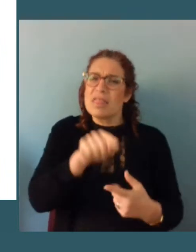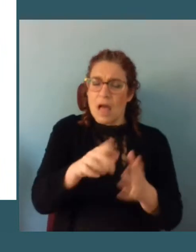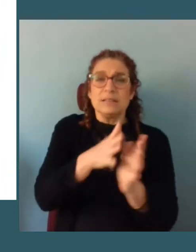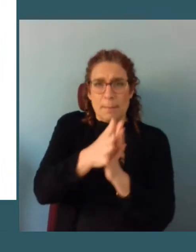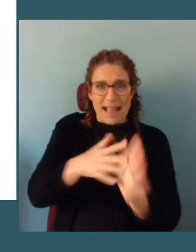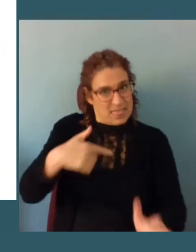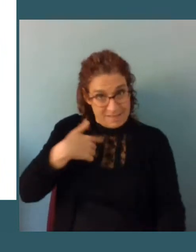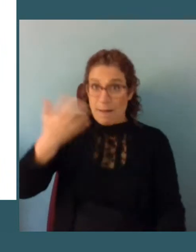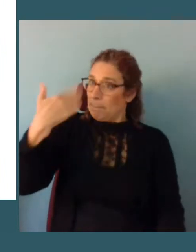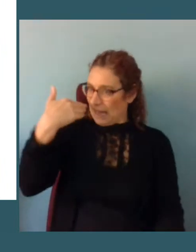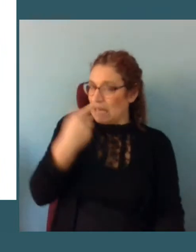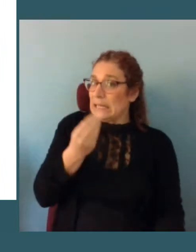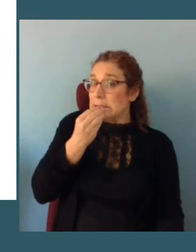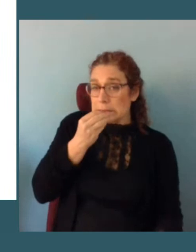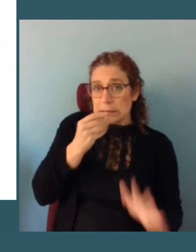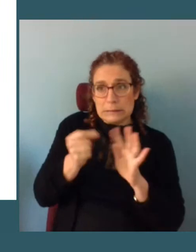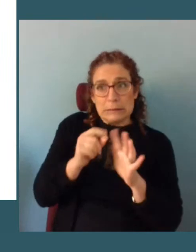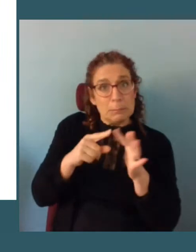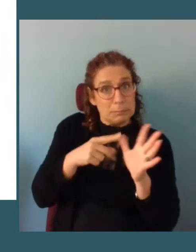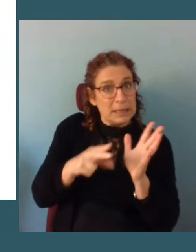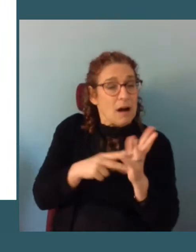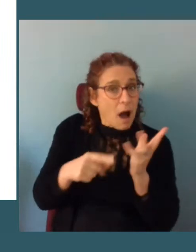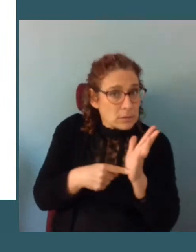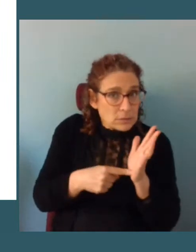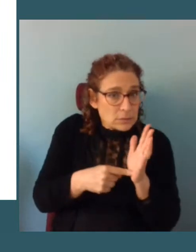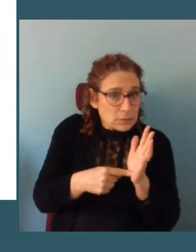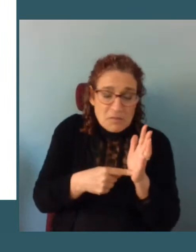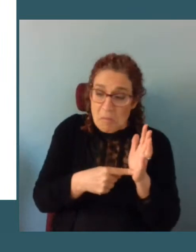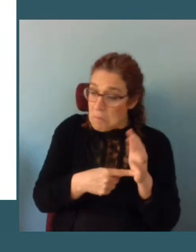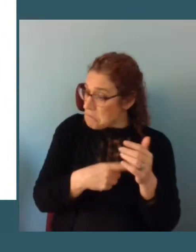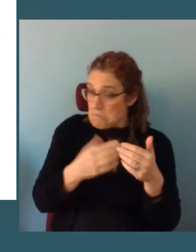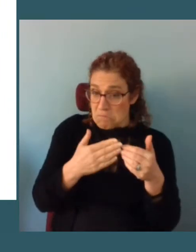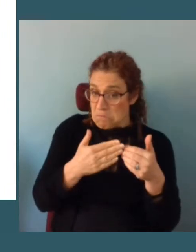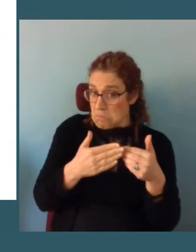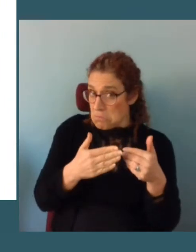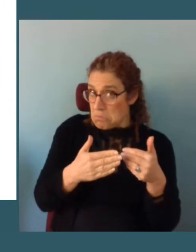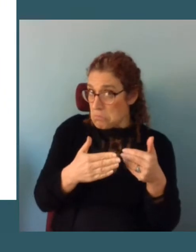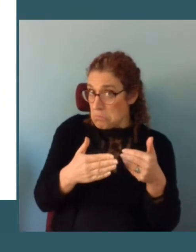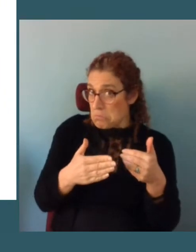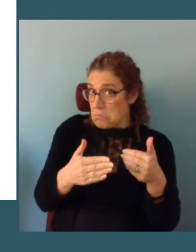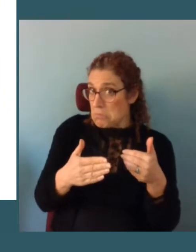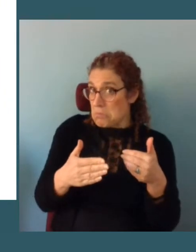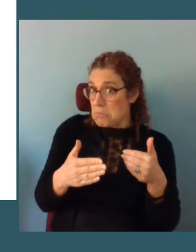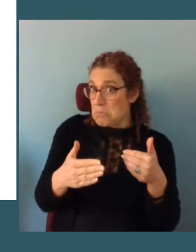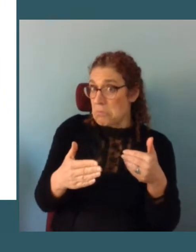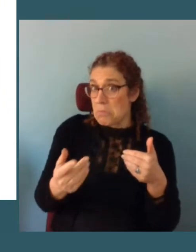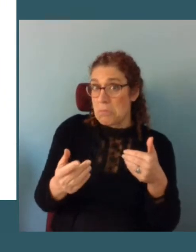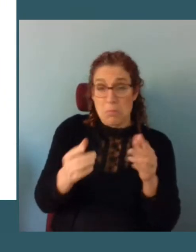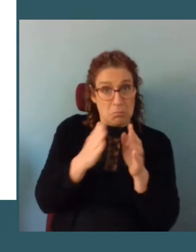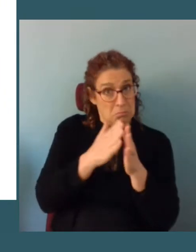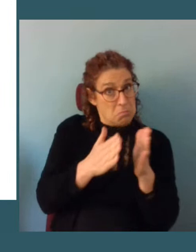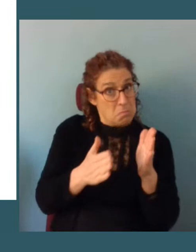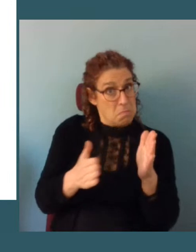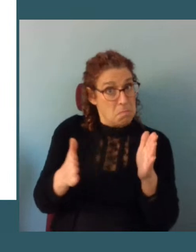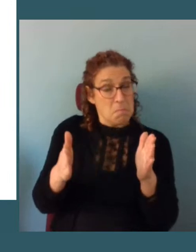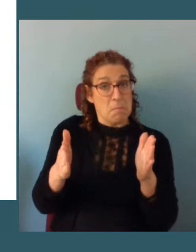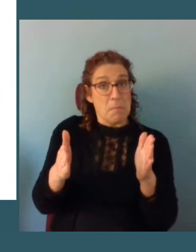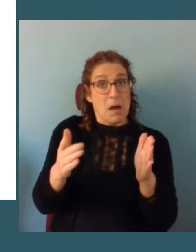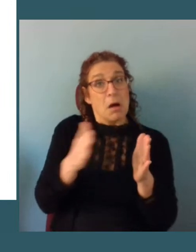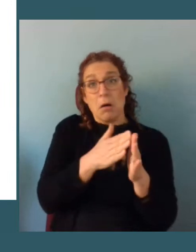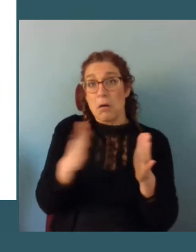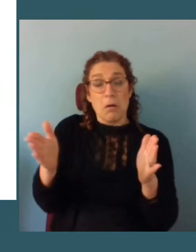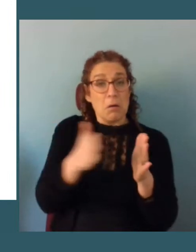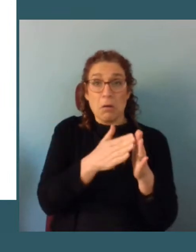to them, and after a period of exposure, there is a substantial gap where there is no